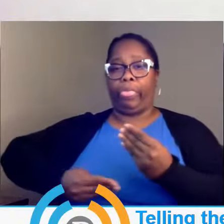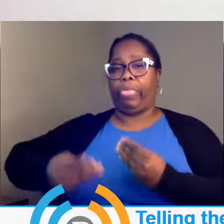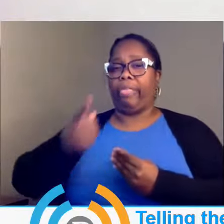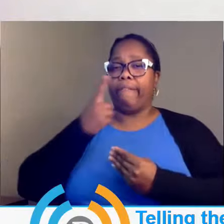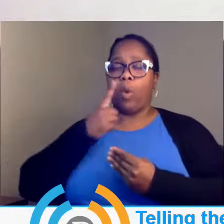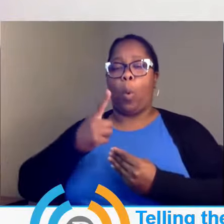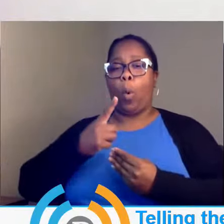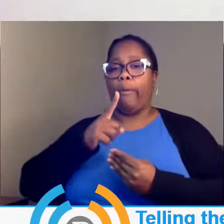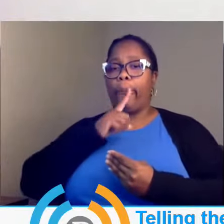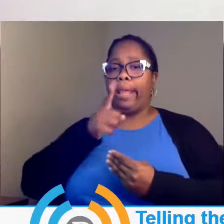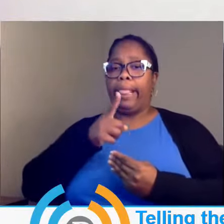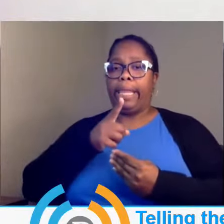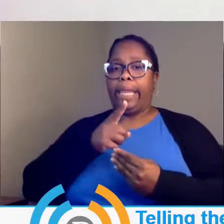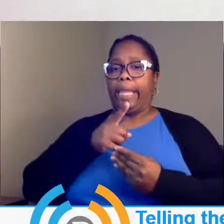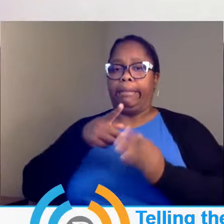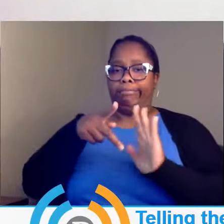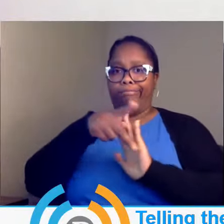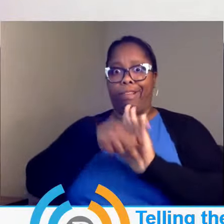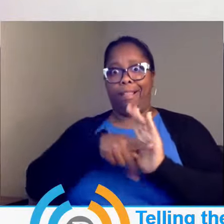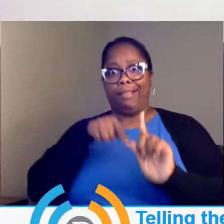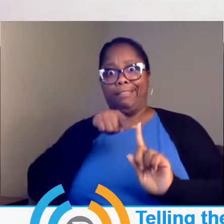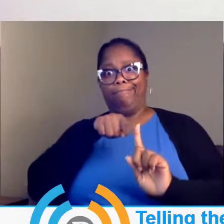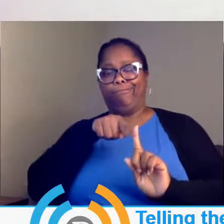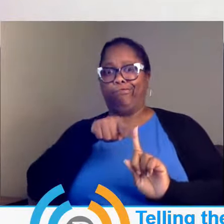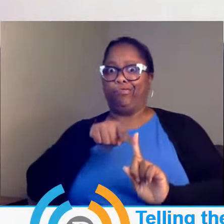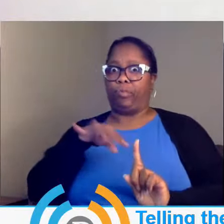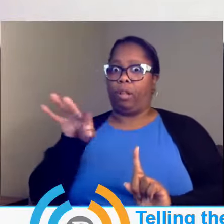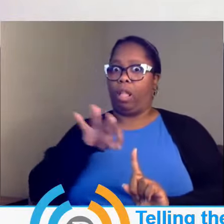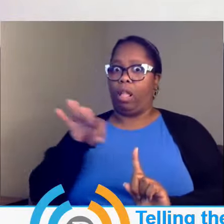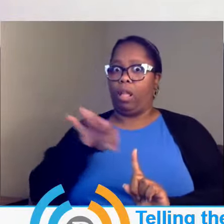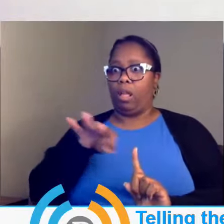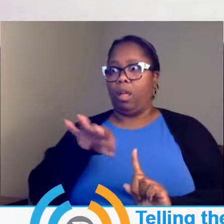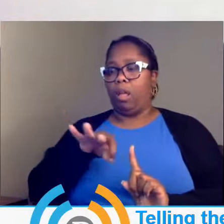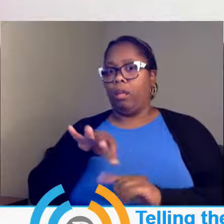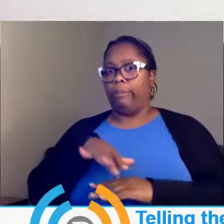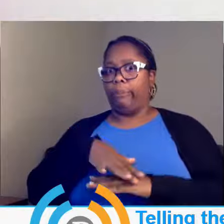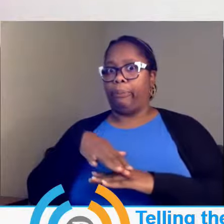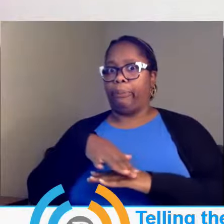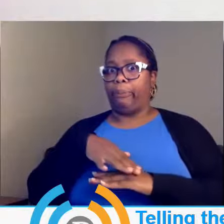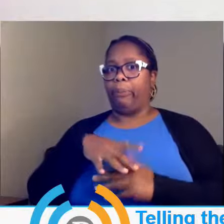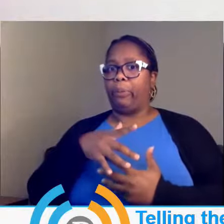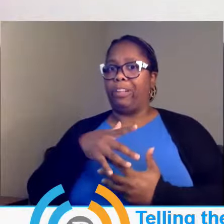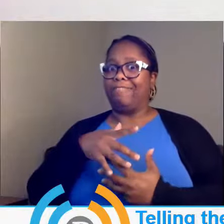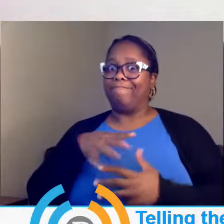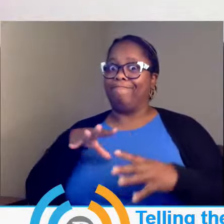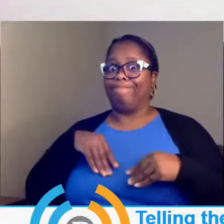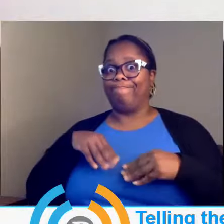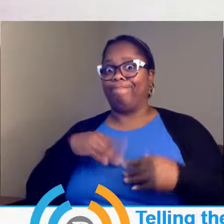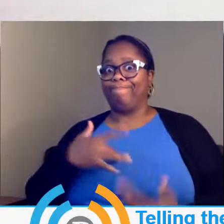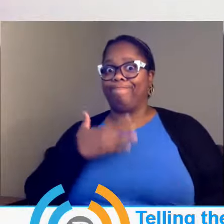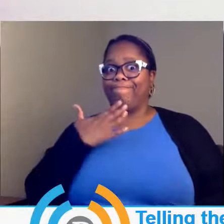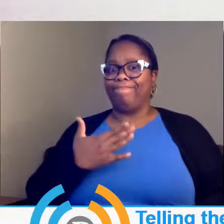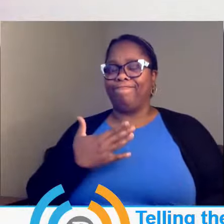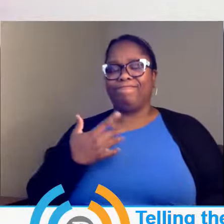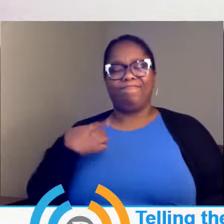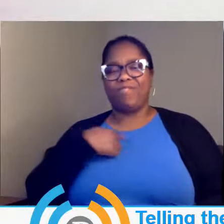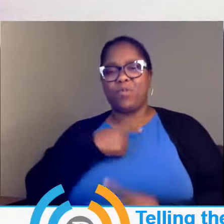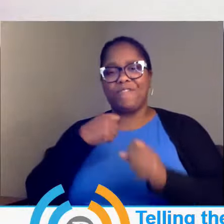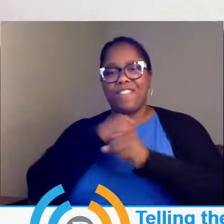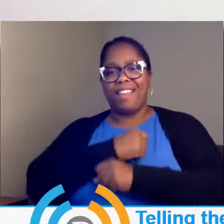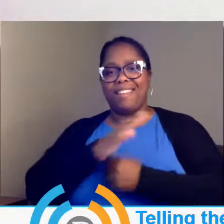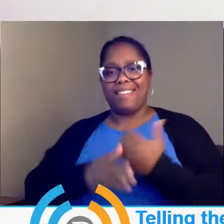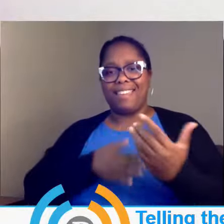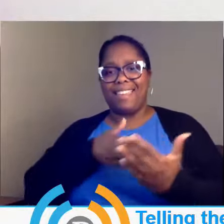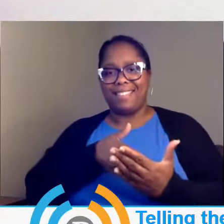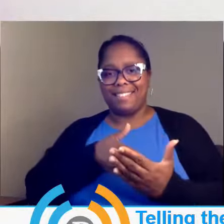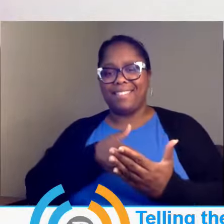lackluster policy in order for us to feel good, and we're fighting against what